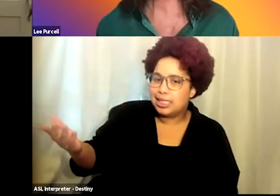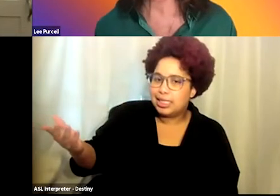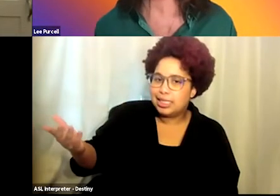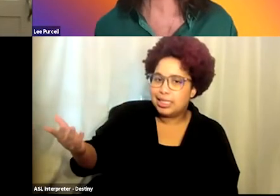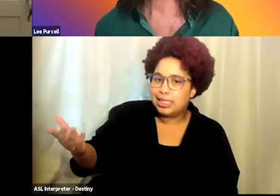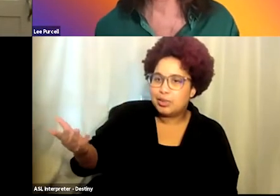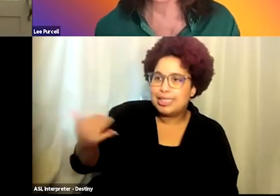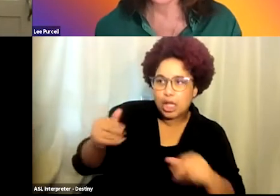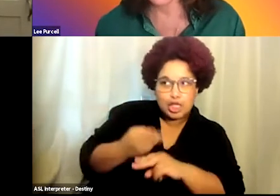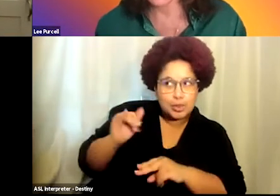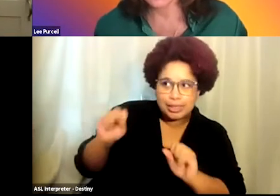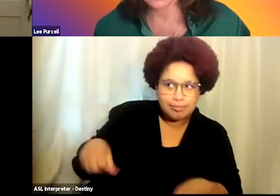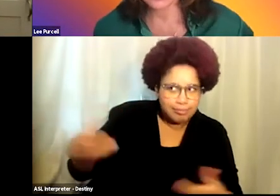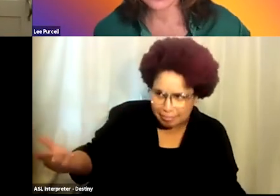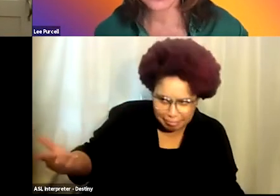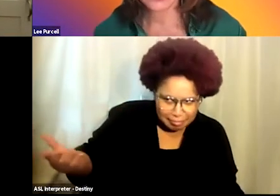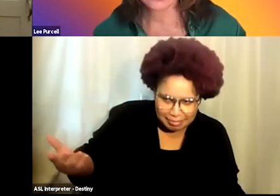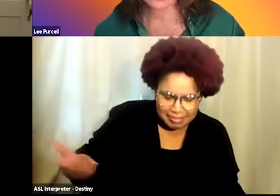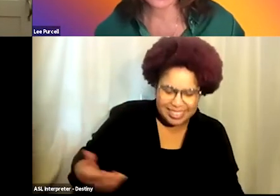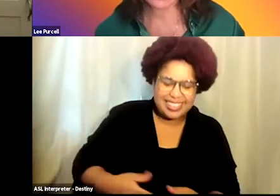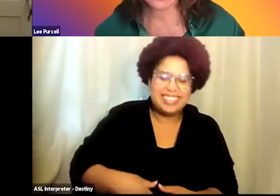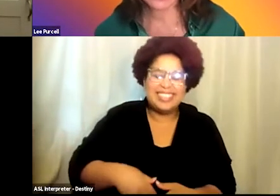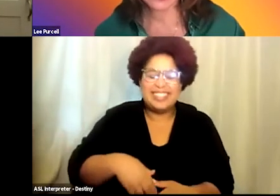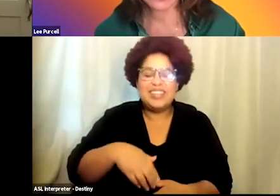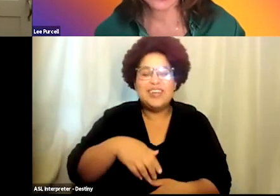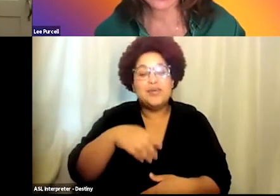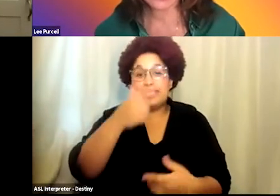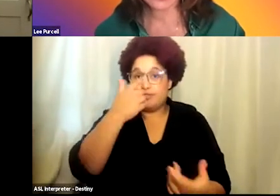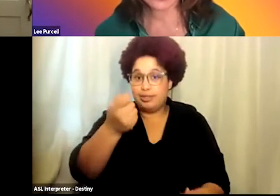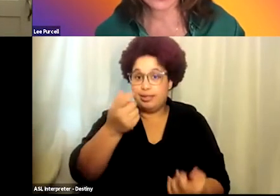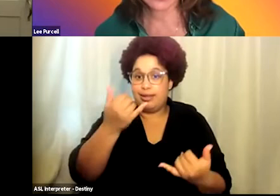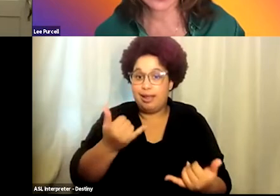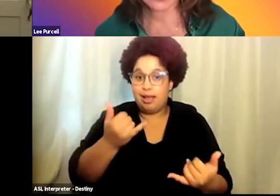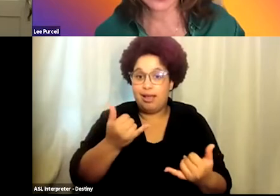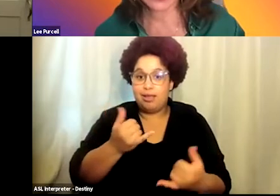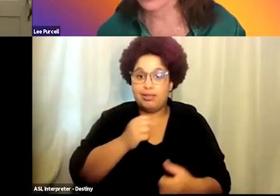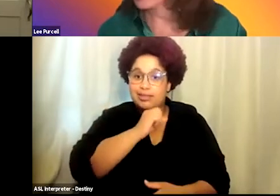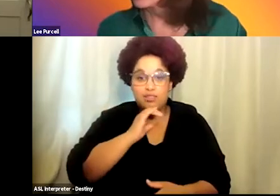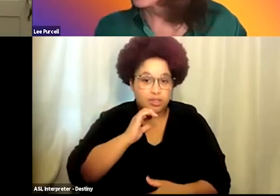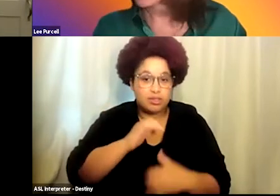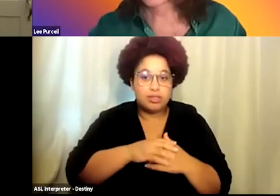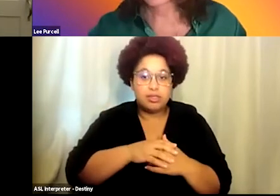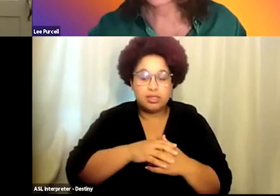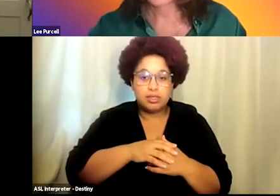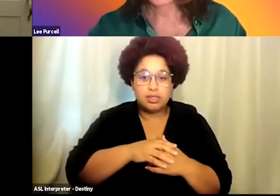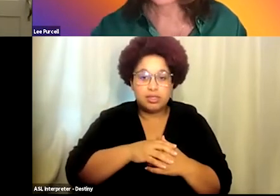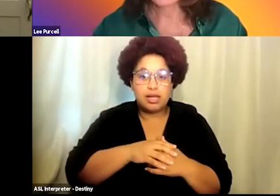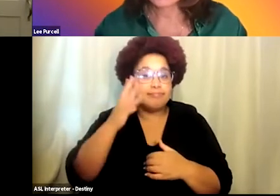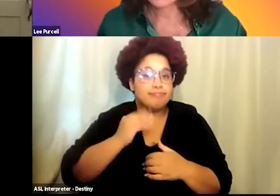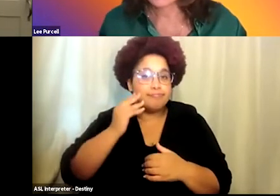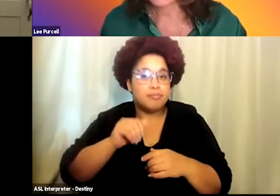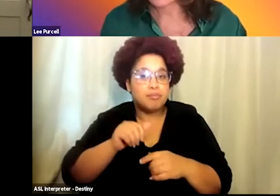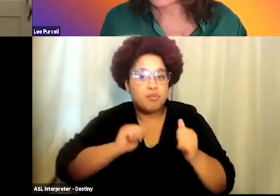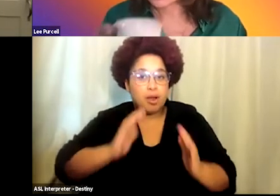So you can use it. Well, you know what's interesting is that now that I'm a senior, a seasoned performer, I